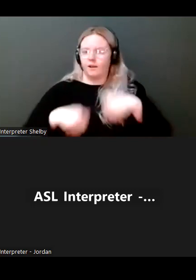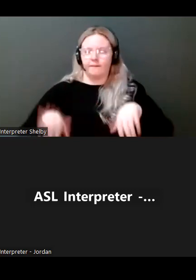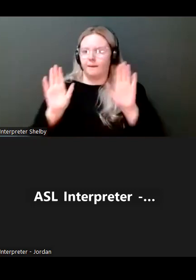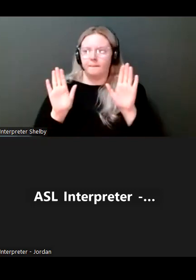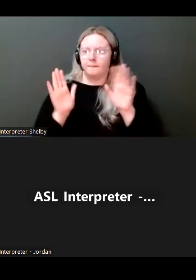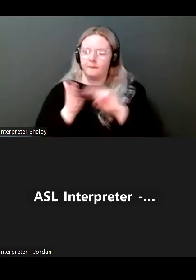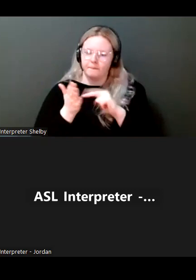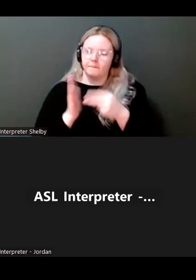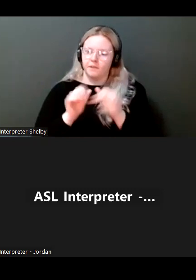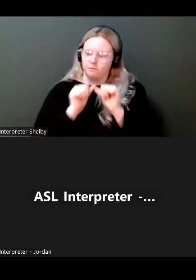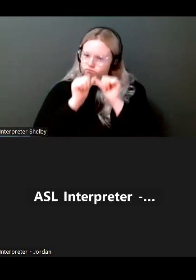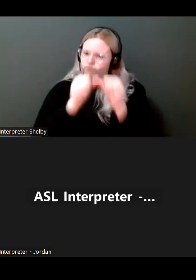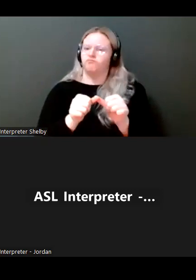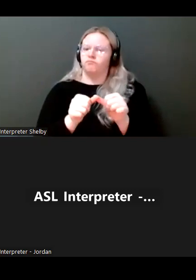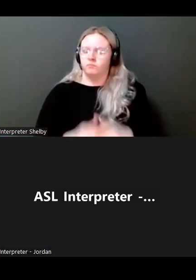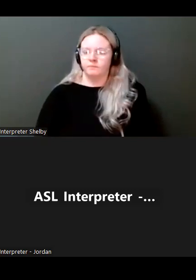easily.